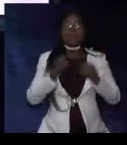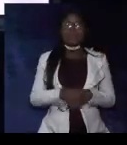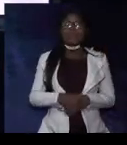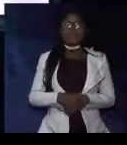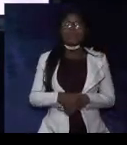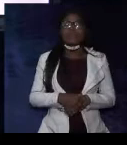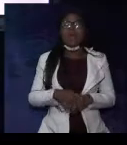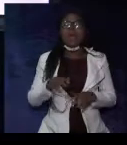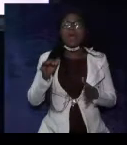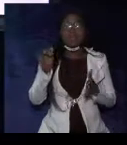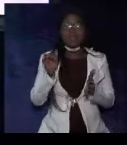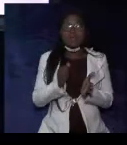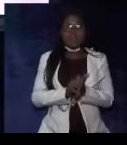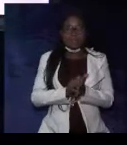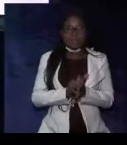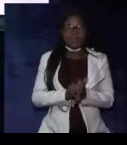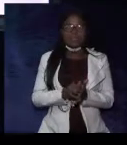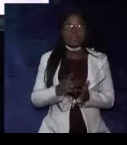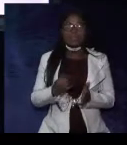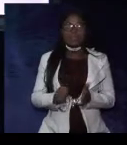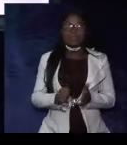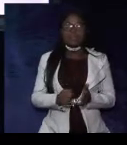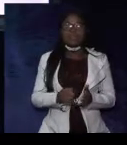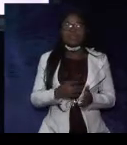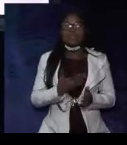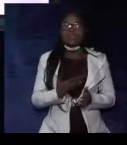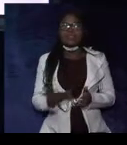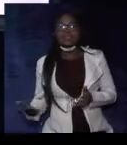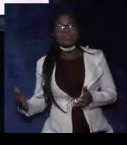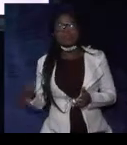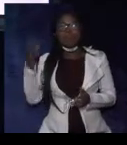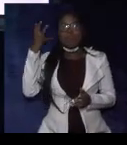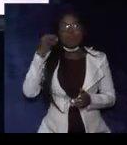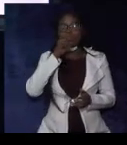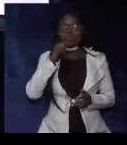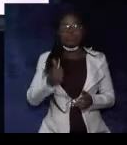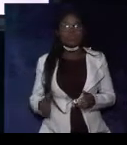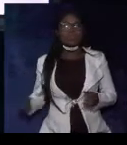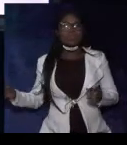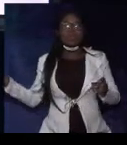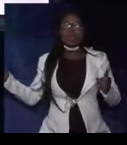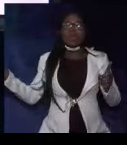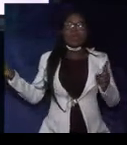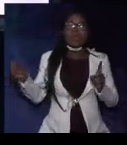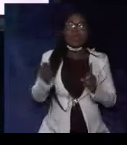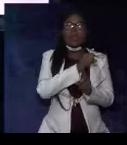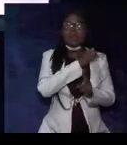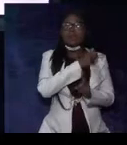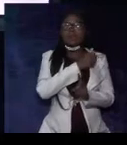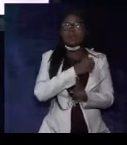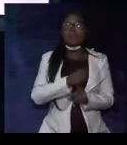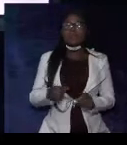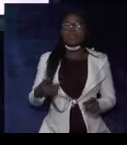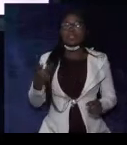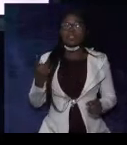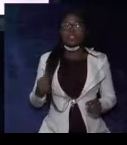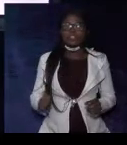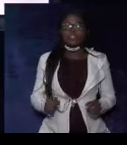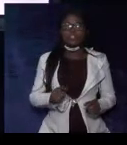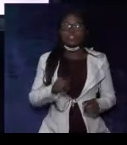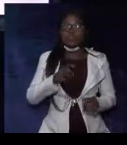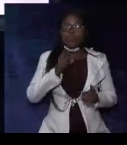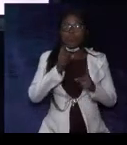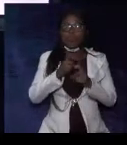2, that shooting was not accidental, but a deliberate attempt to kill him. The word